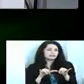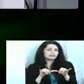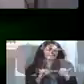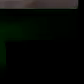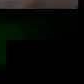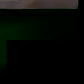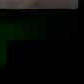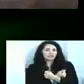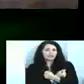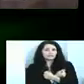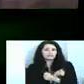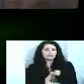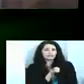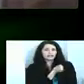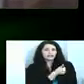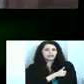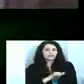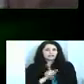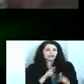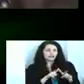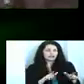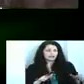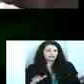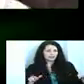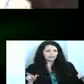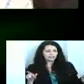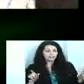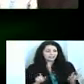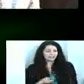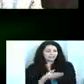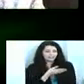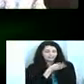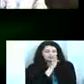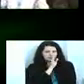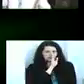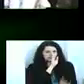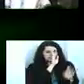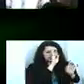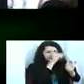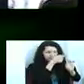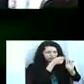same. Love in any language.